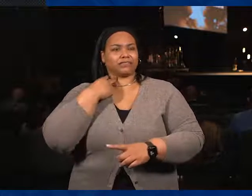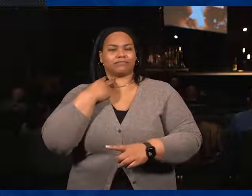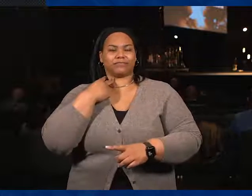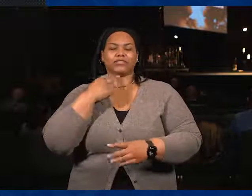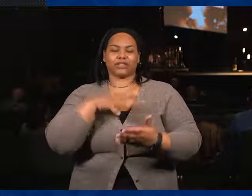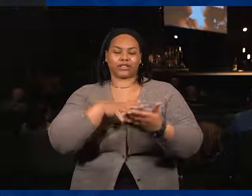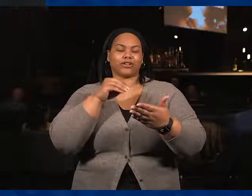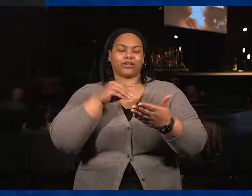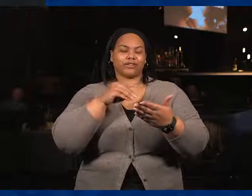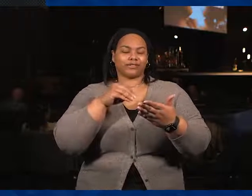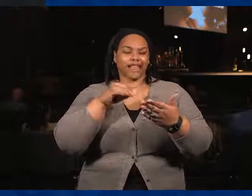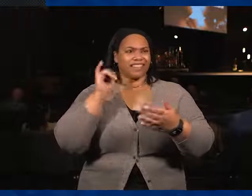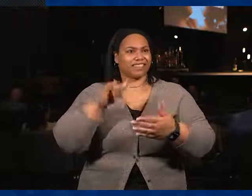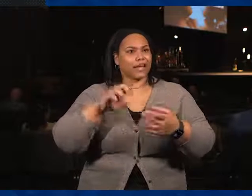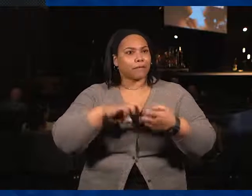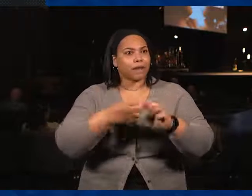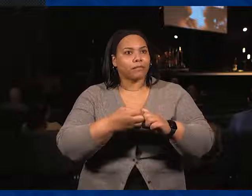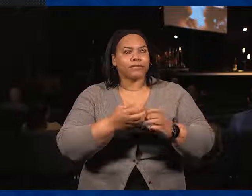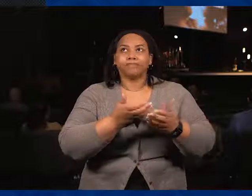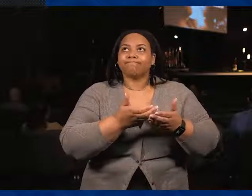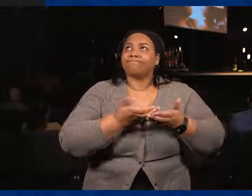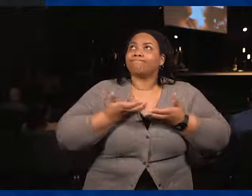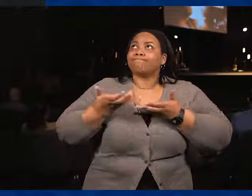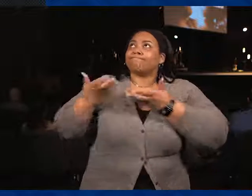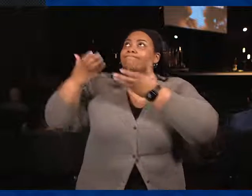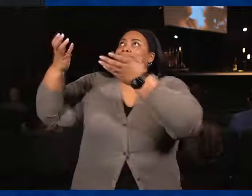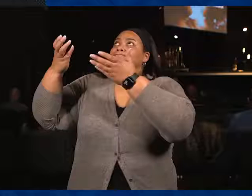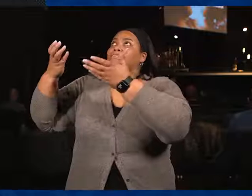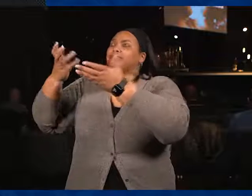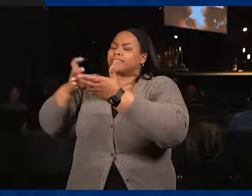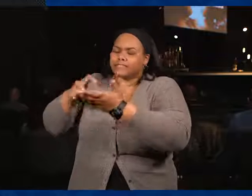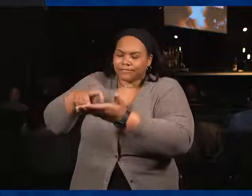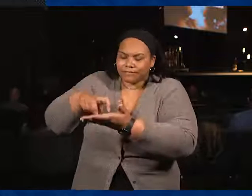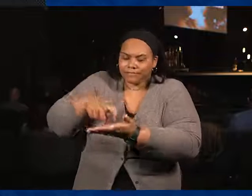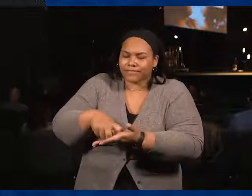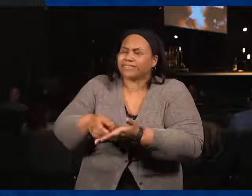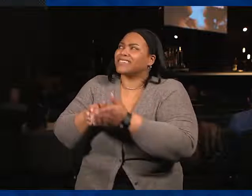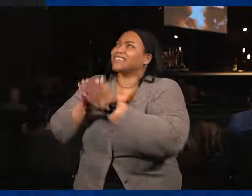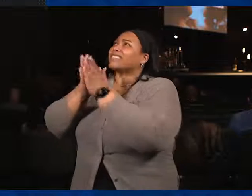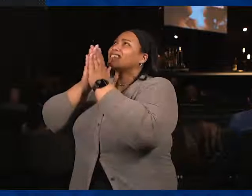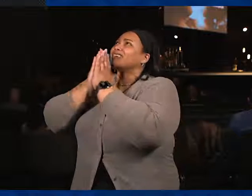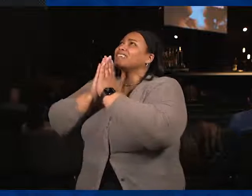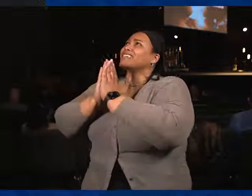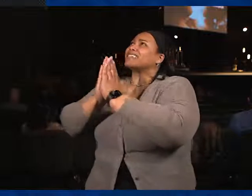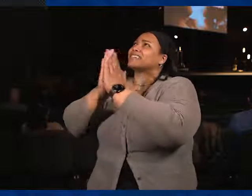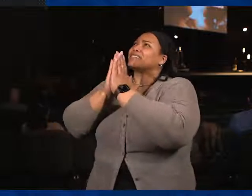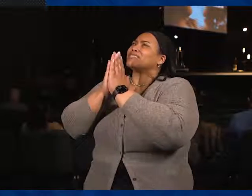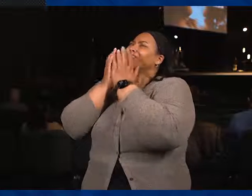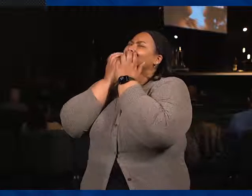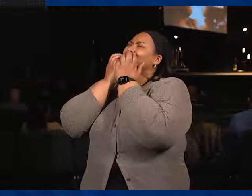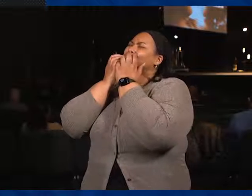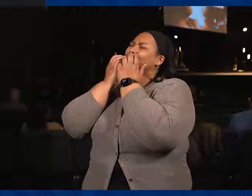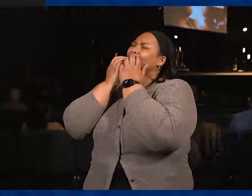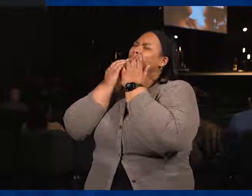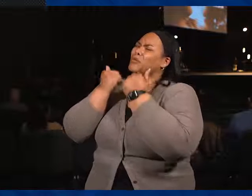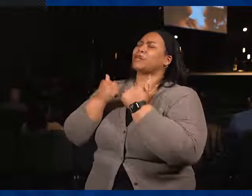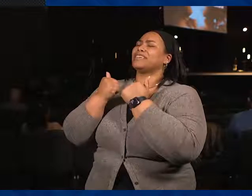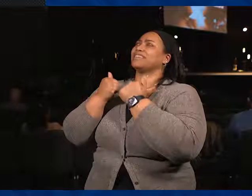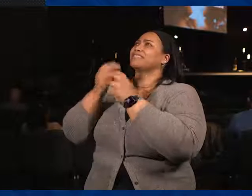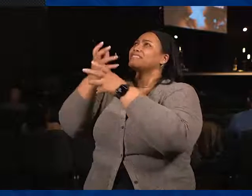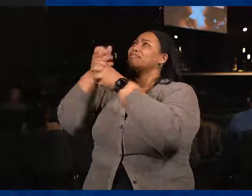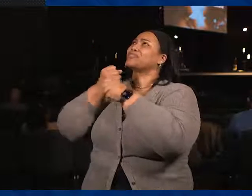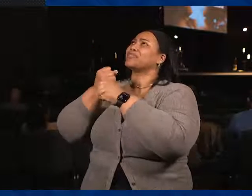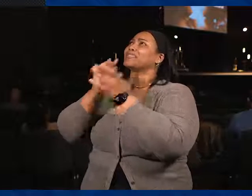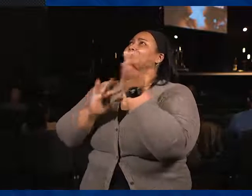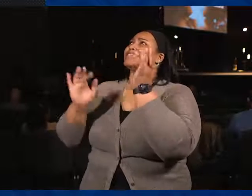God. To fall on your knees, to lift up your voice in prayer and say, "'Tis so sweet to trust